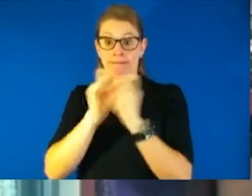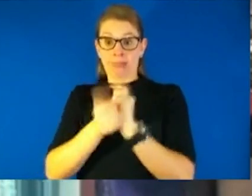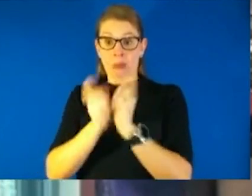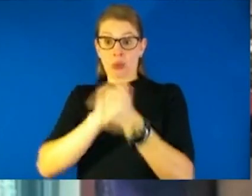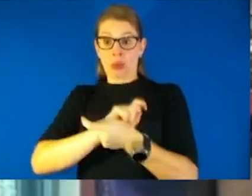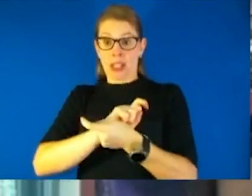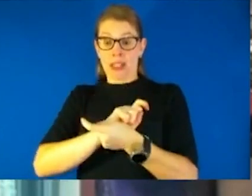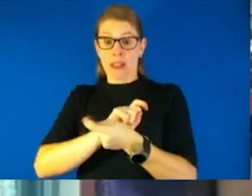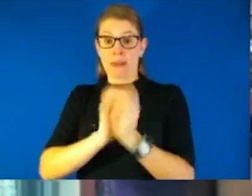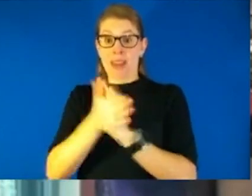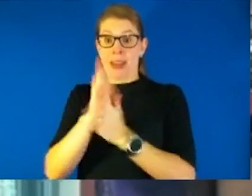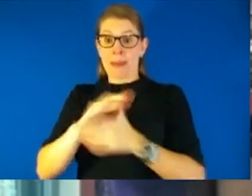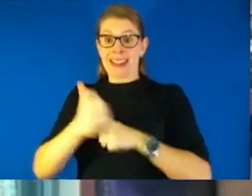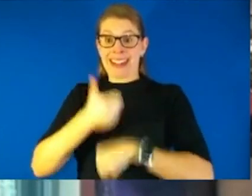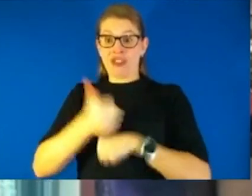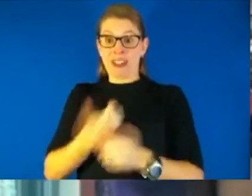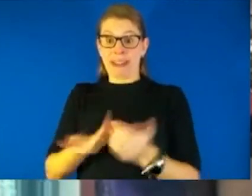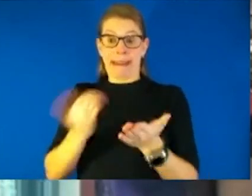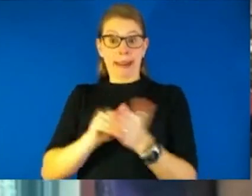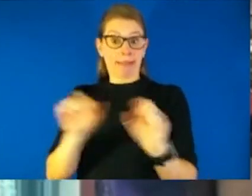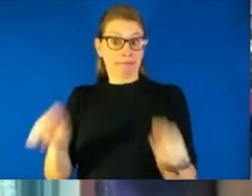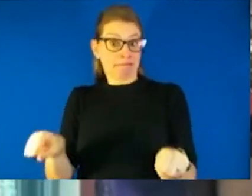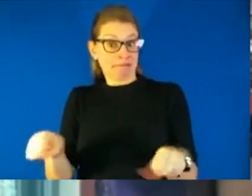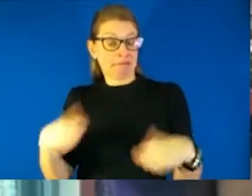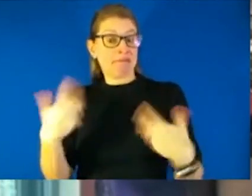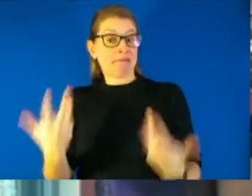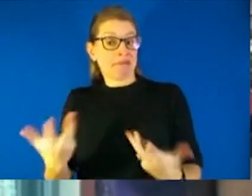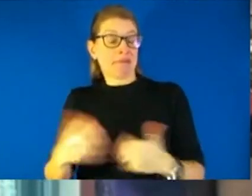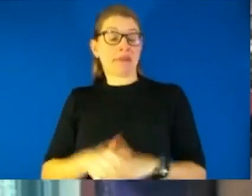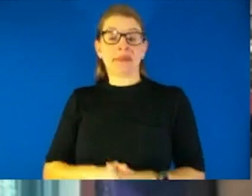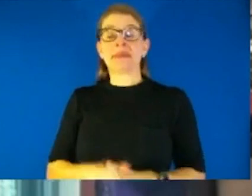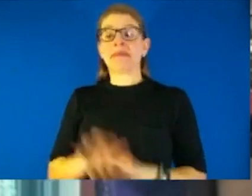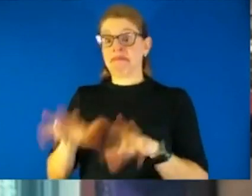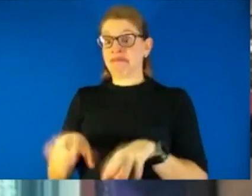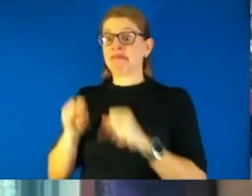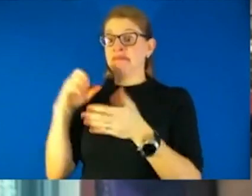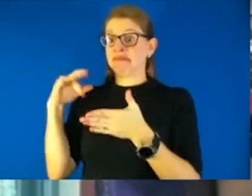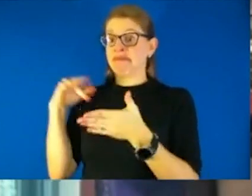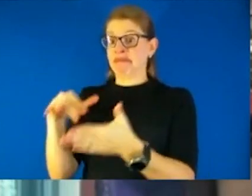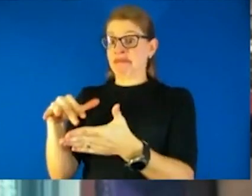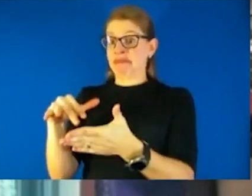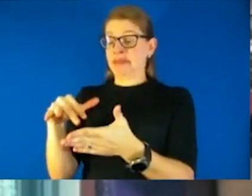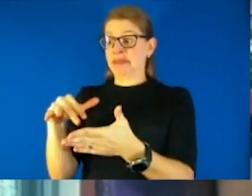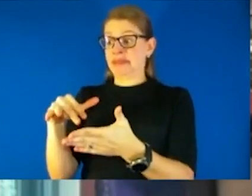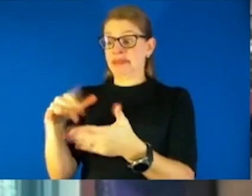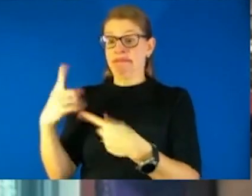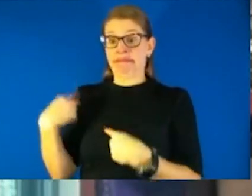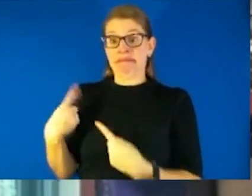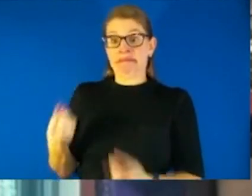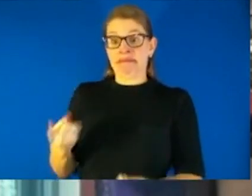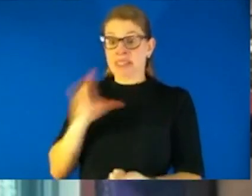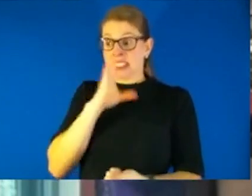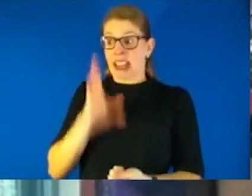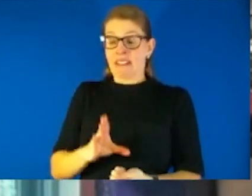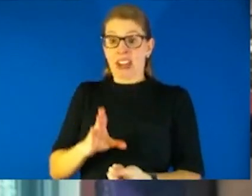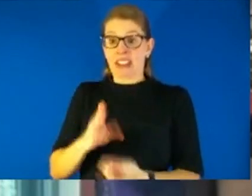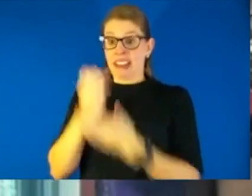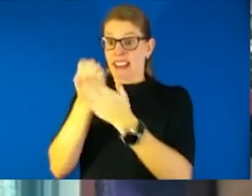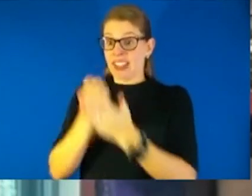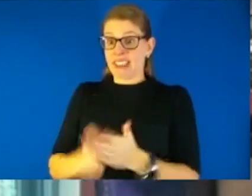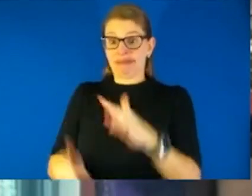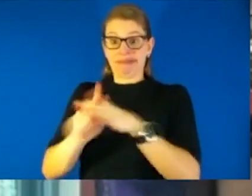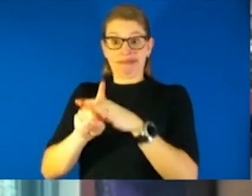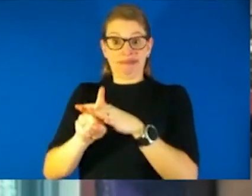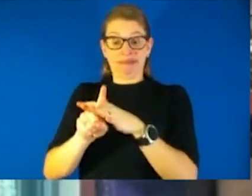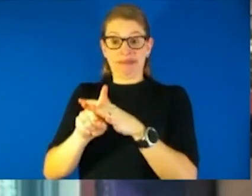and become dangerous again? We've done those sorts of studies, and I've never seen any evidence of that